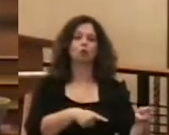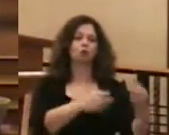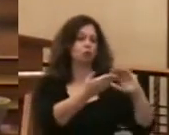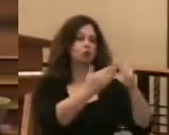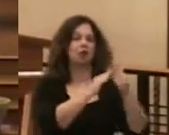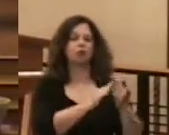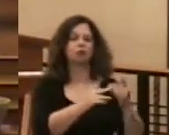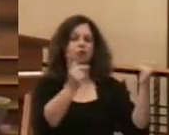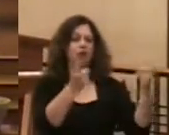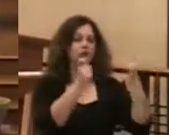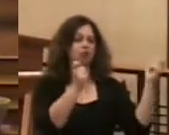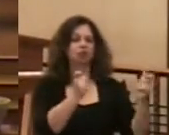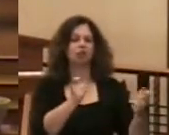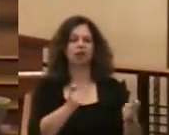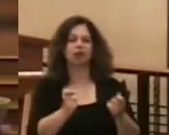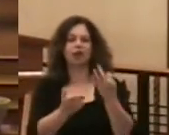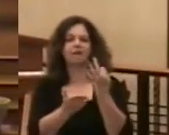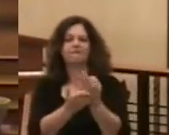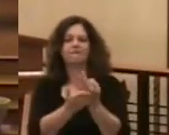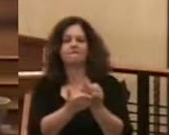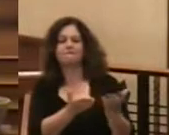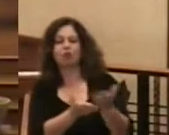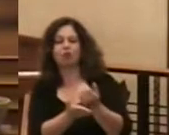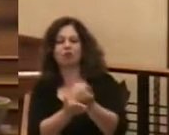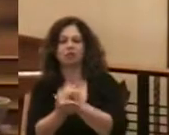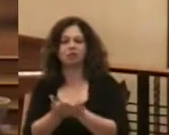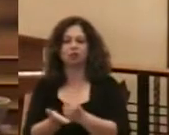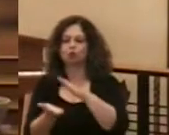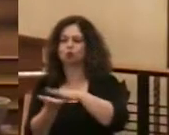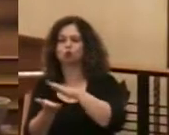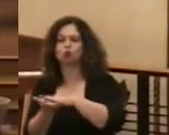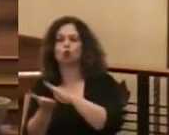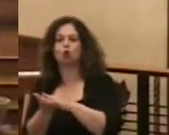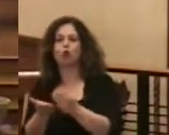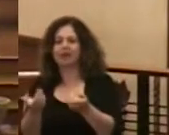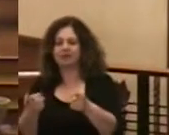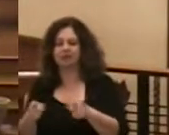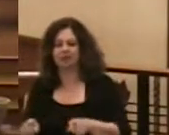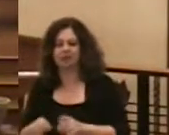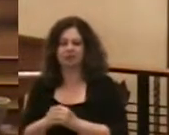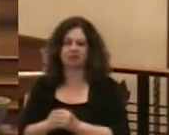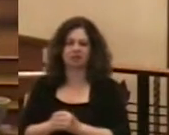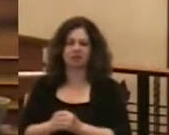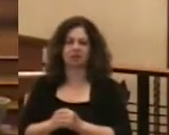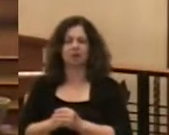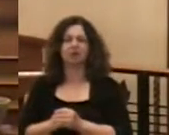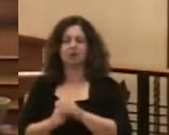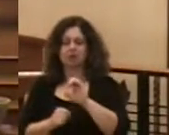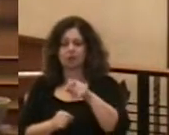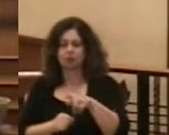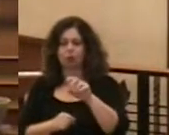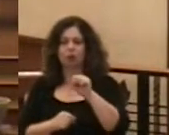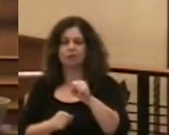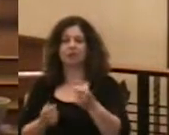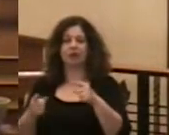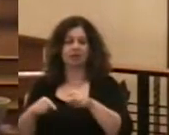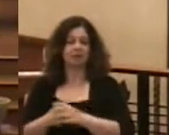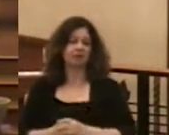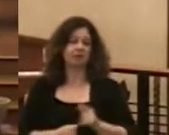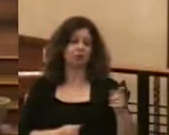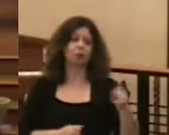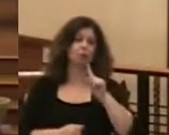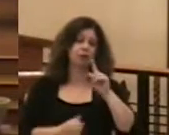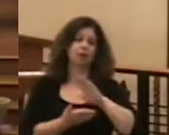celebrations, fundraisers, sports events, school activities. He was a generous man and had a heart for the